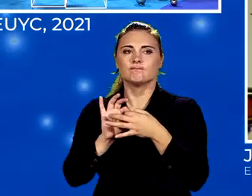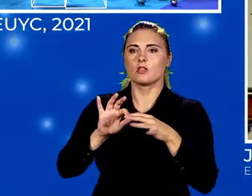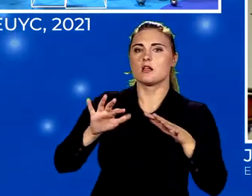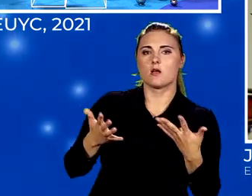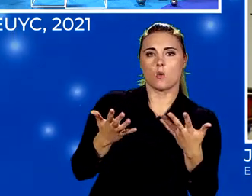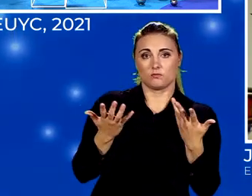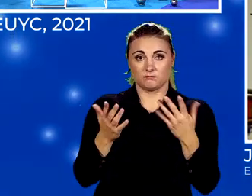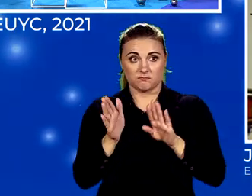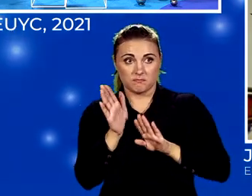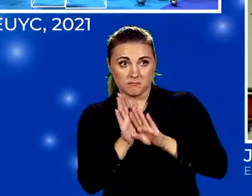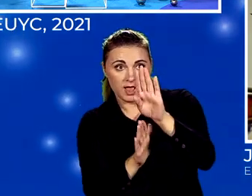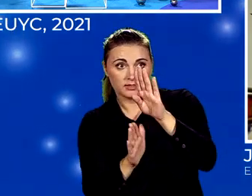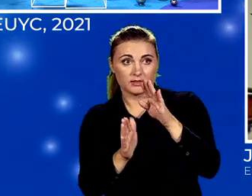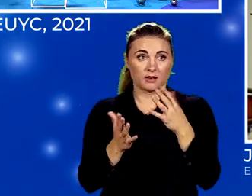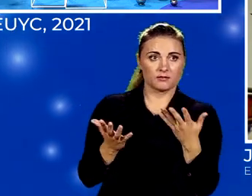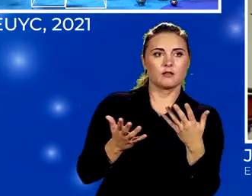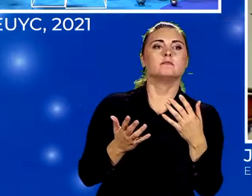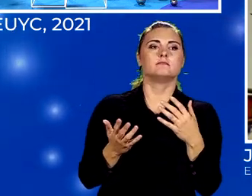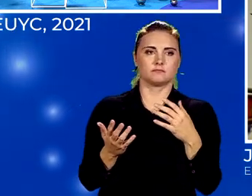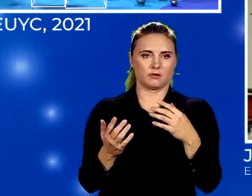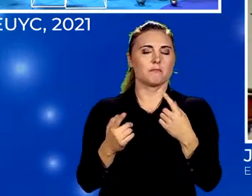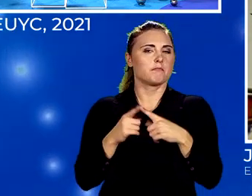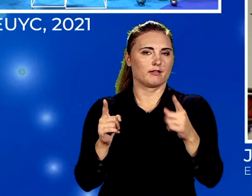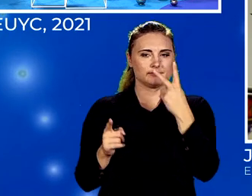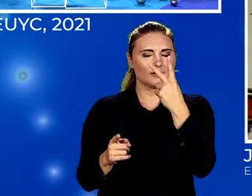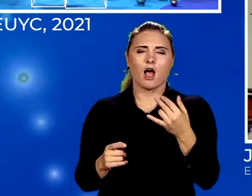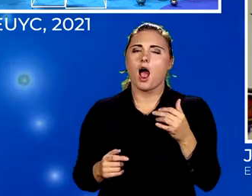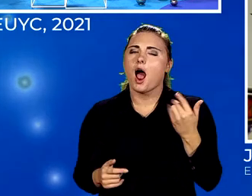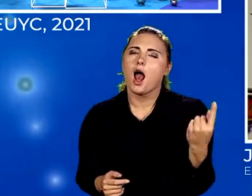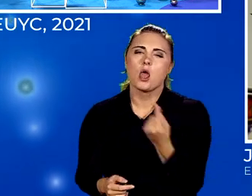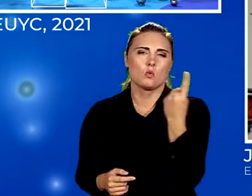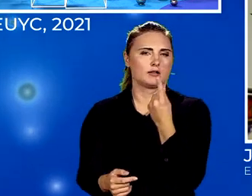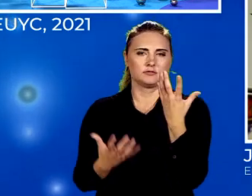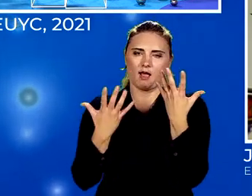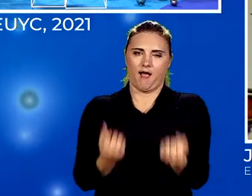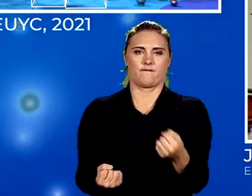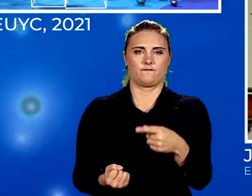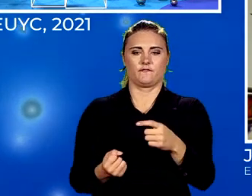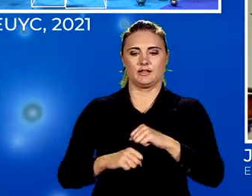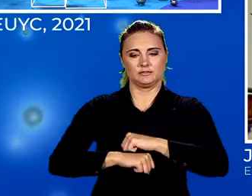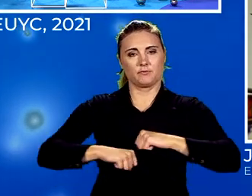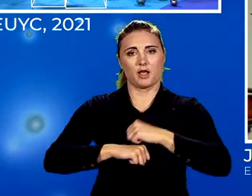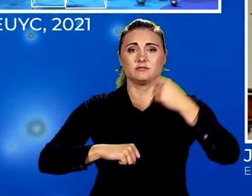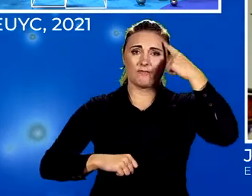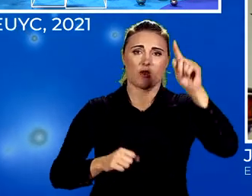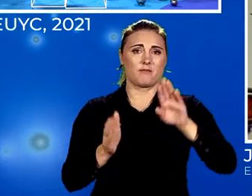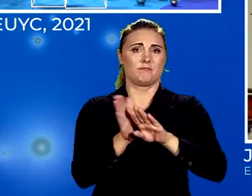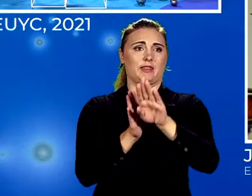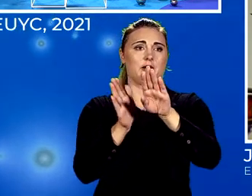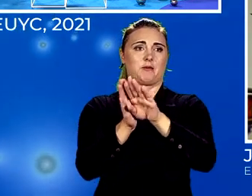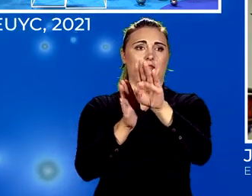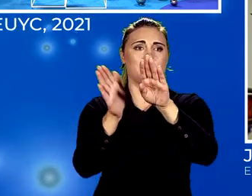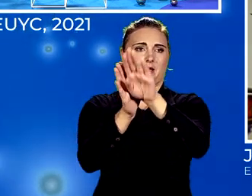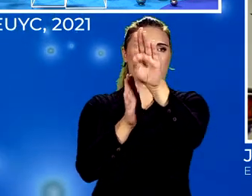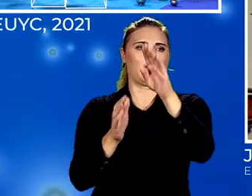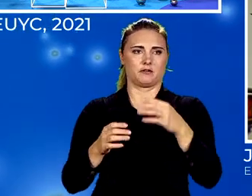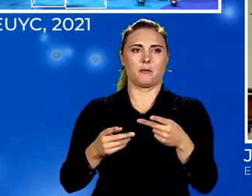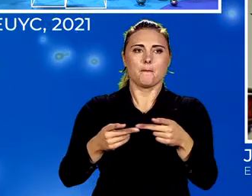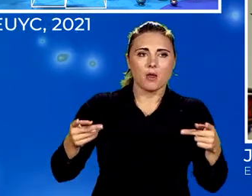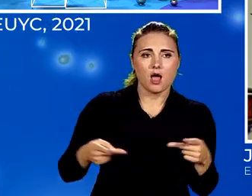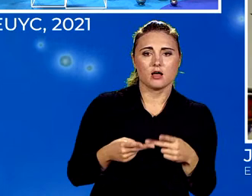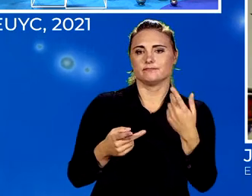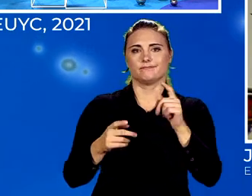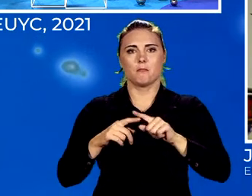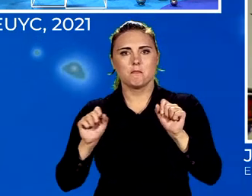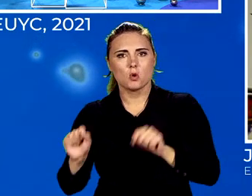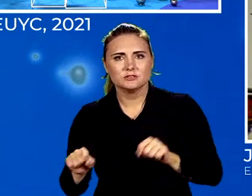then there is still space for improving. And then we have COVID on the other side that has developed our digital competence a bit more, so we have learned